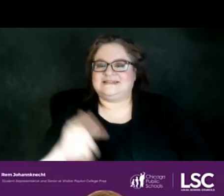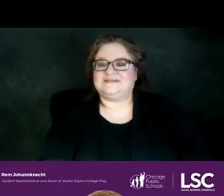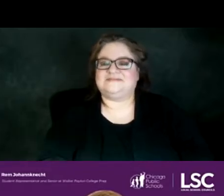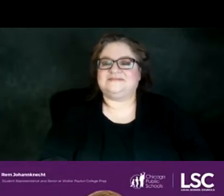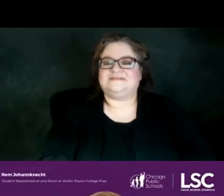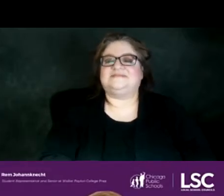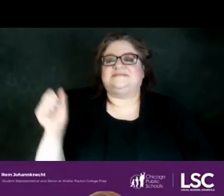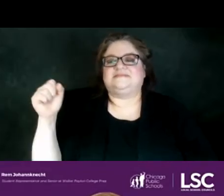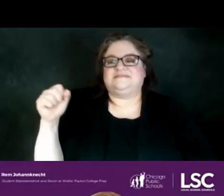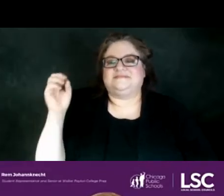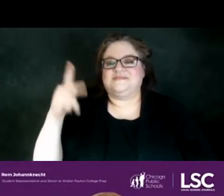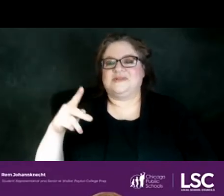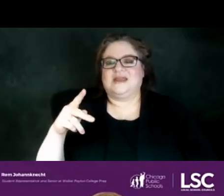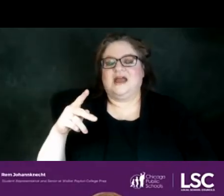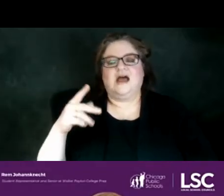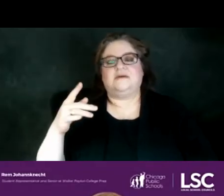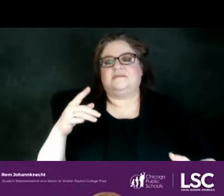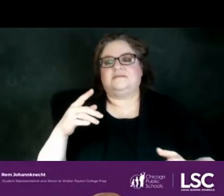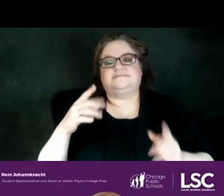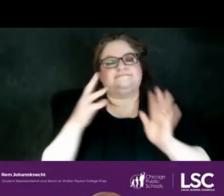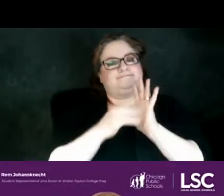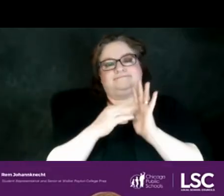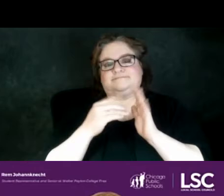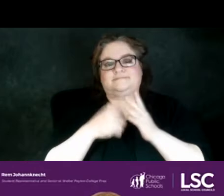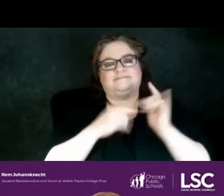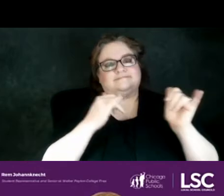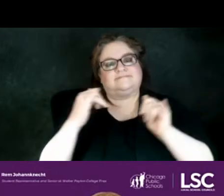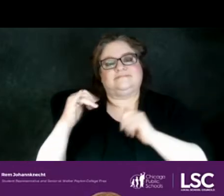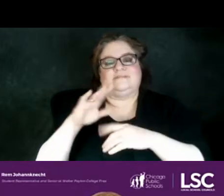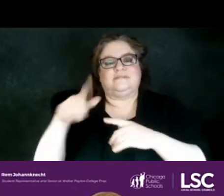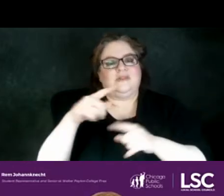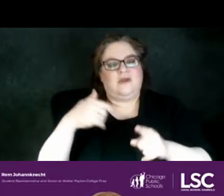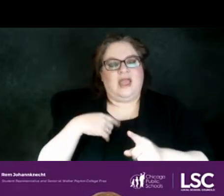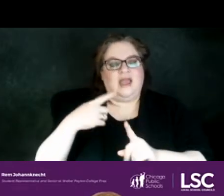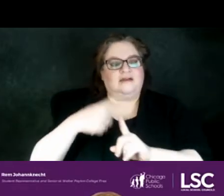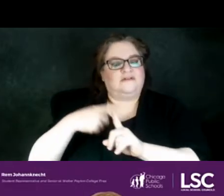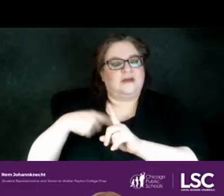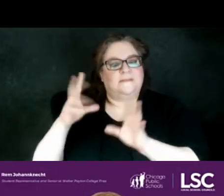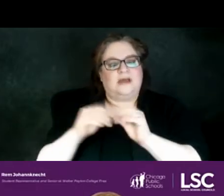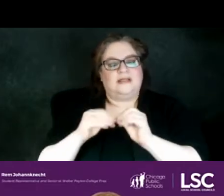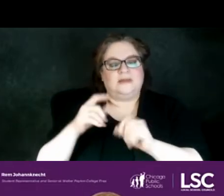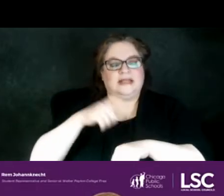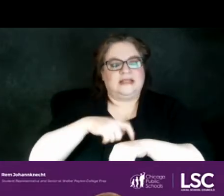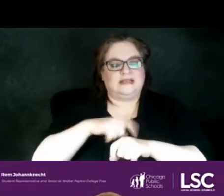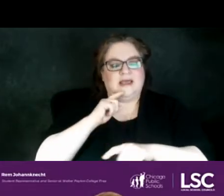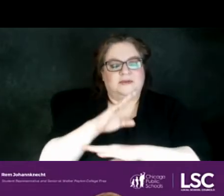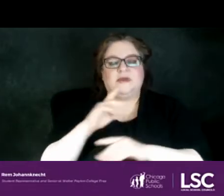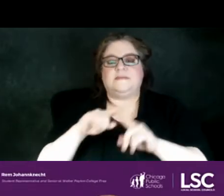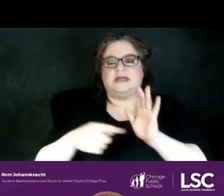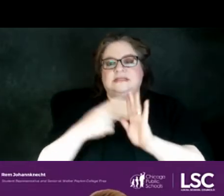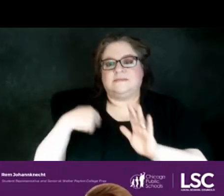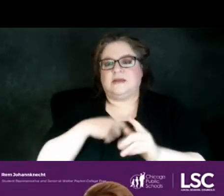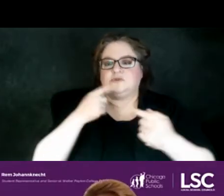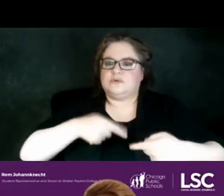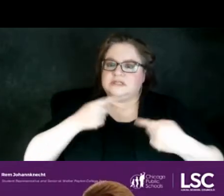Okay, just echoing what everyone said so far. Of course, you have the monthly meetings and that time commitment. Sometimes we struggle